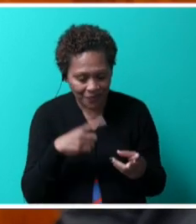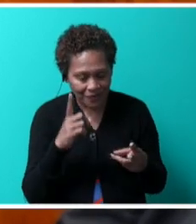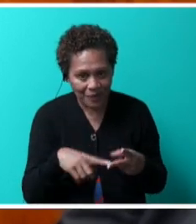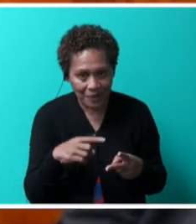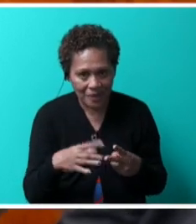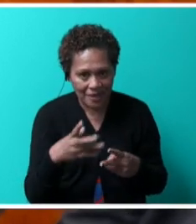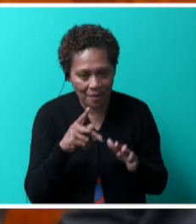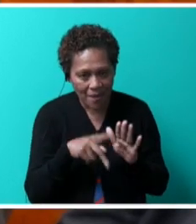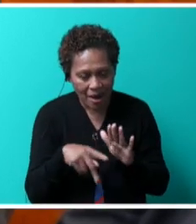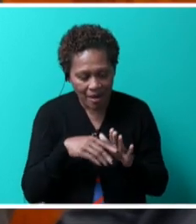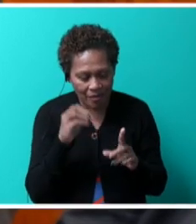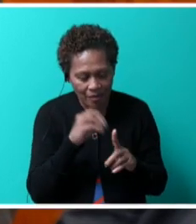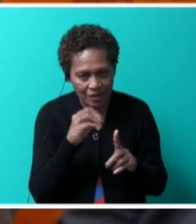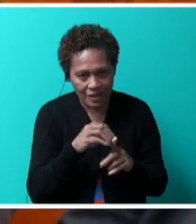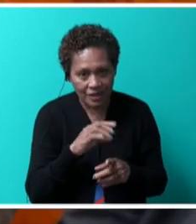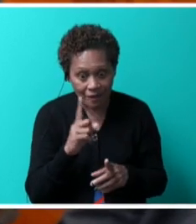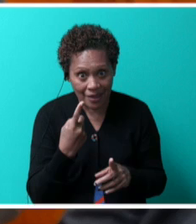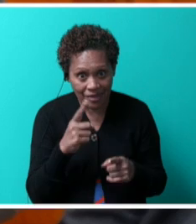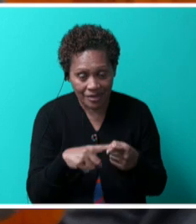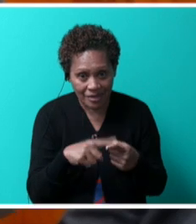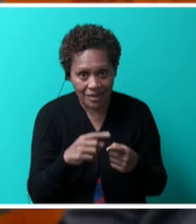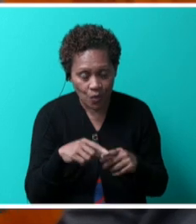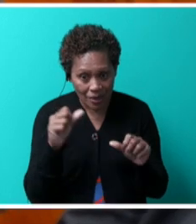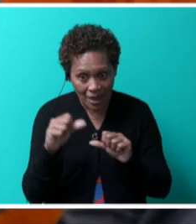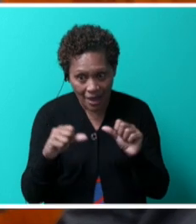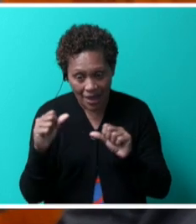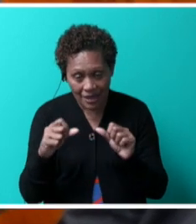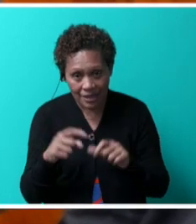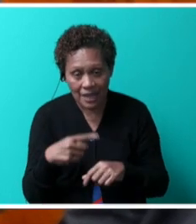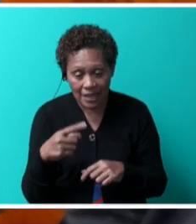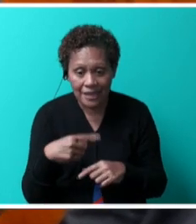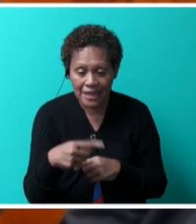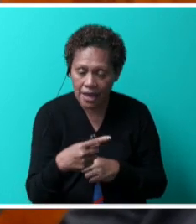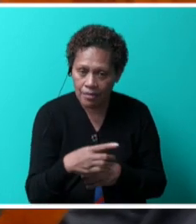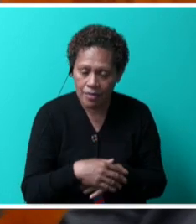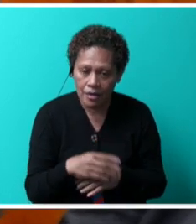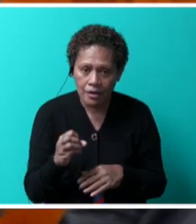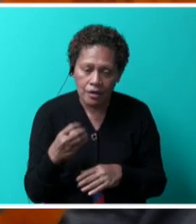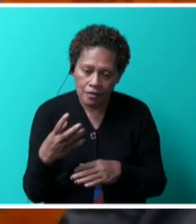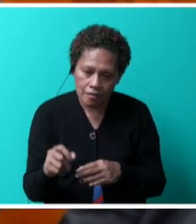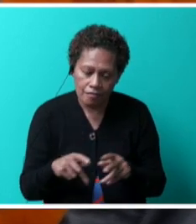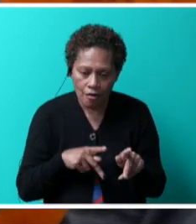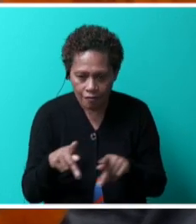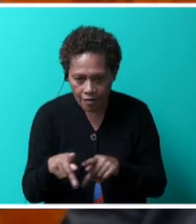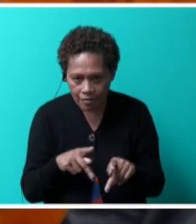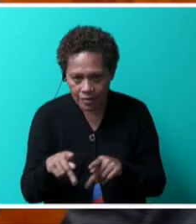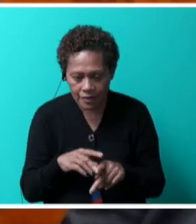objectives. First, it will assess the sustainability, economic performance, and structure